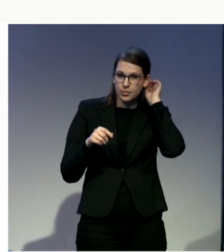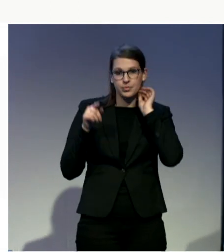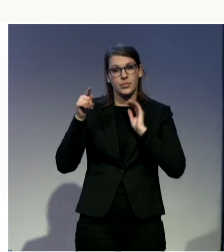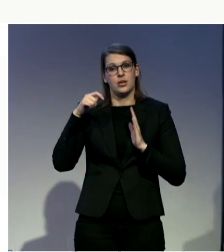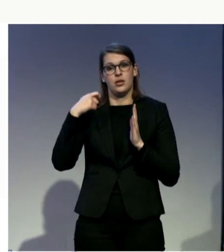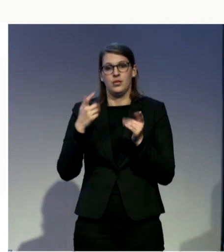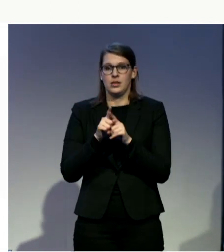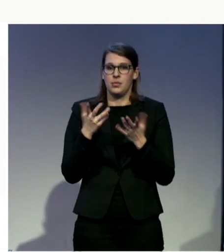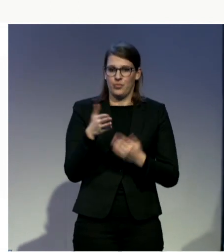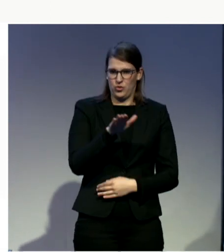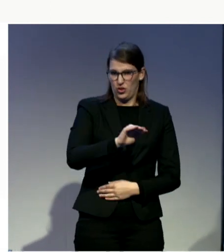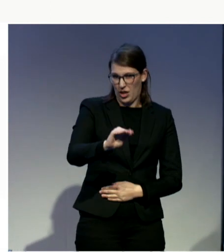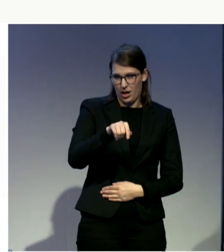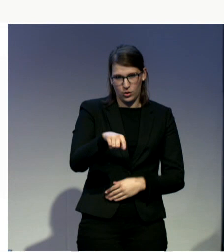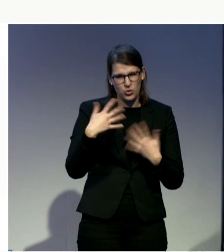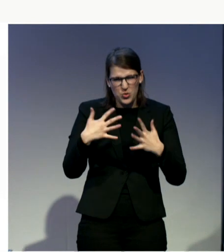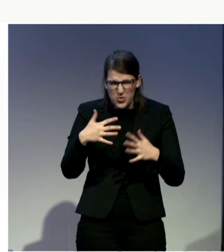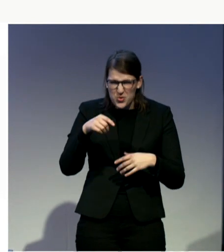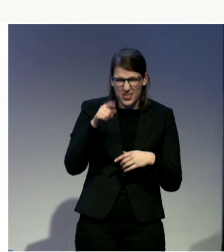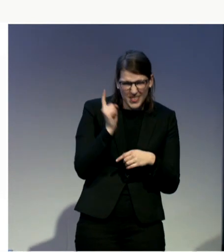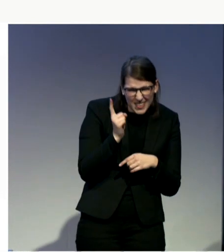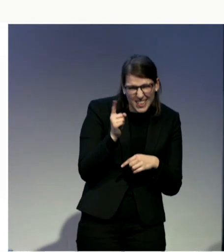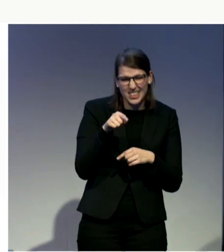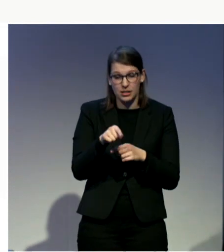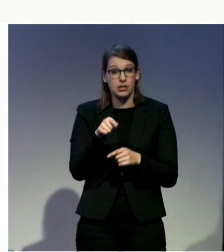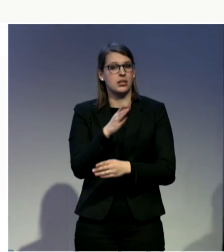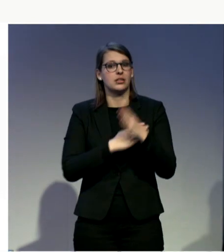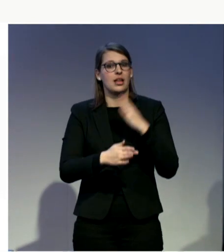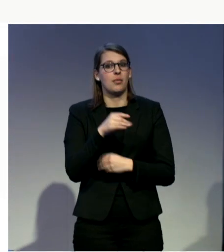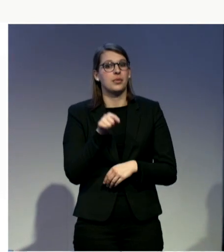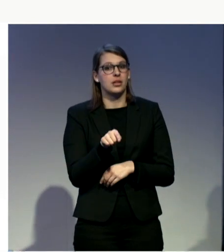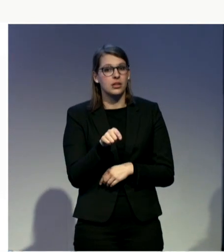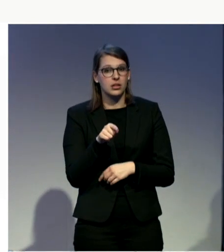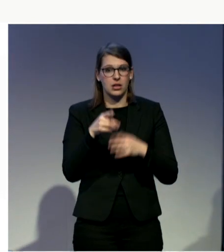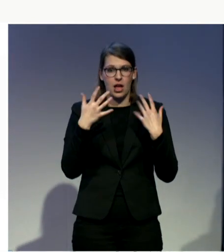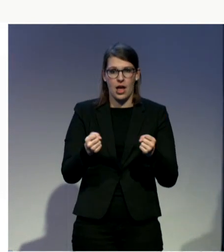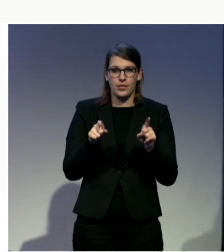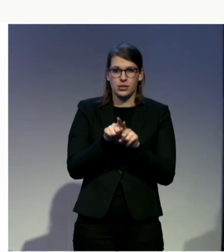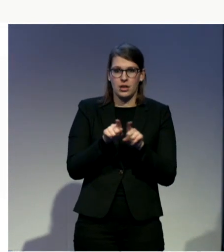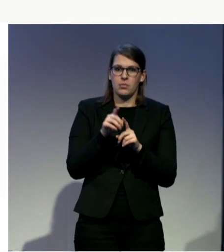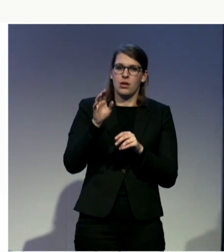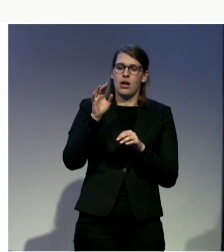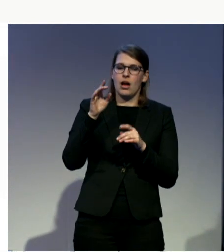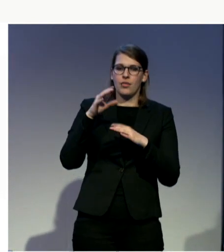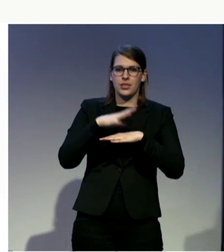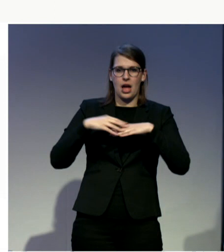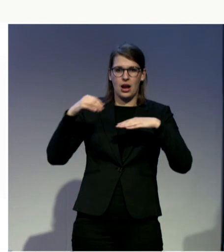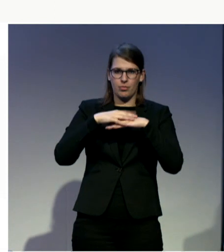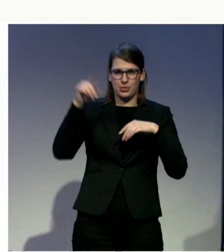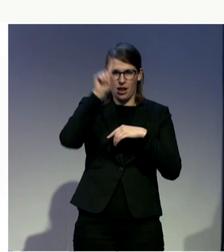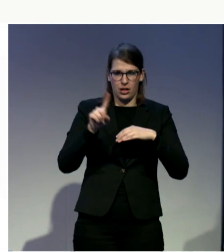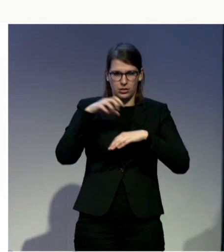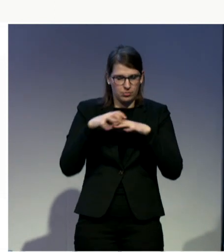who undergoes electric shock therapy, cold water therapy, all under